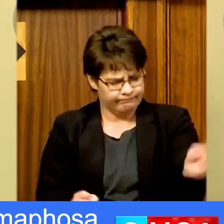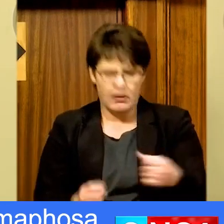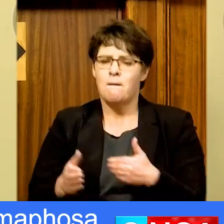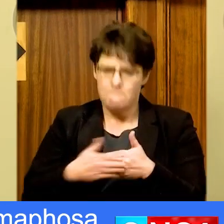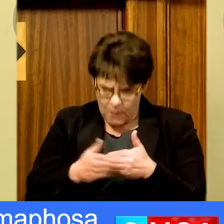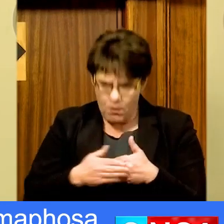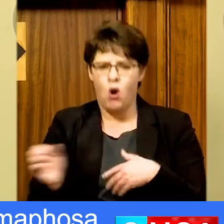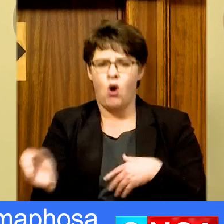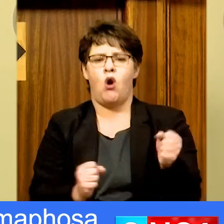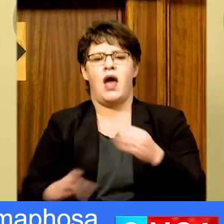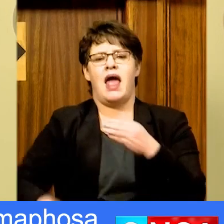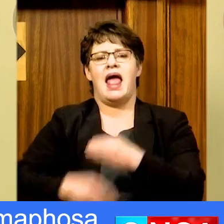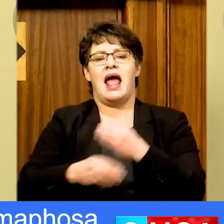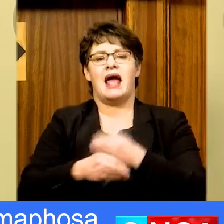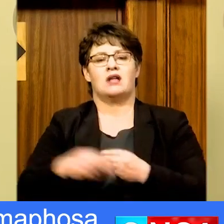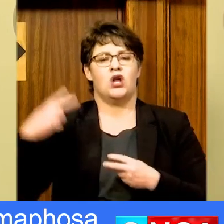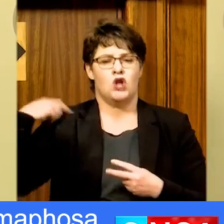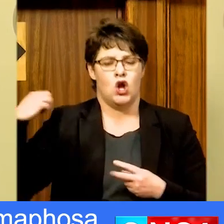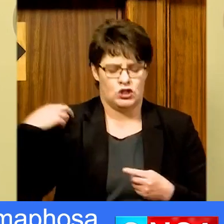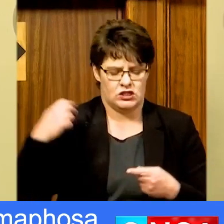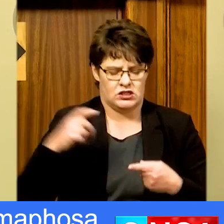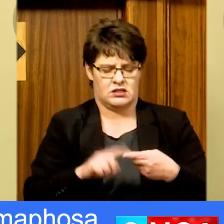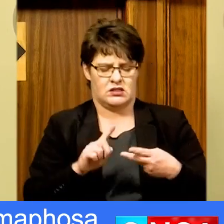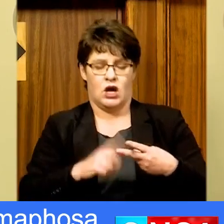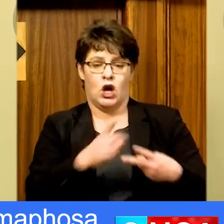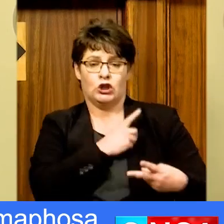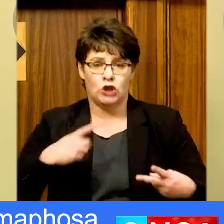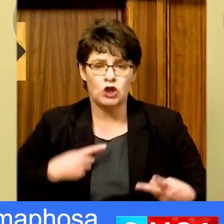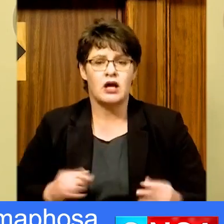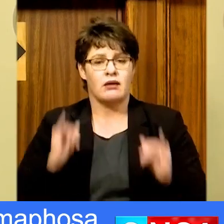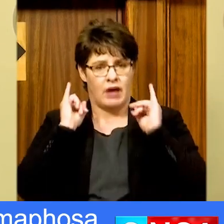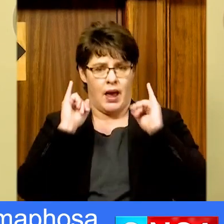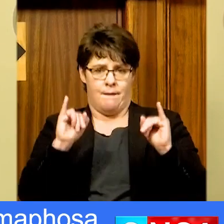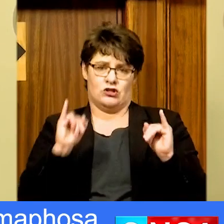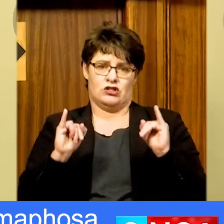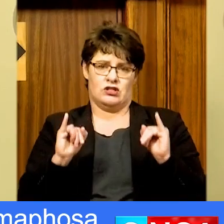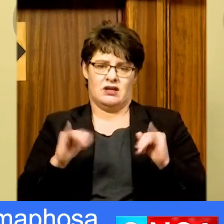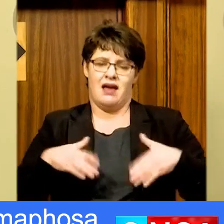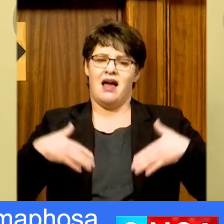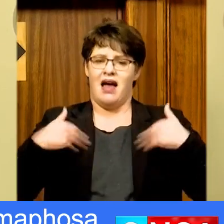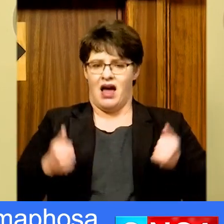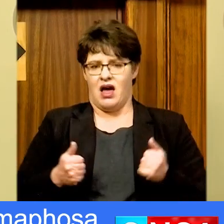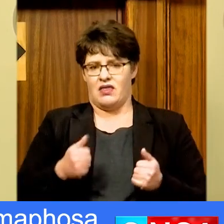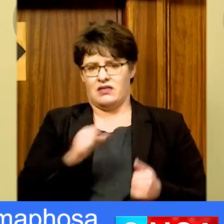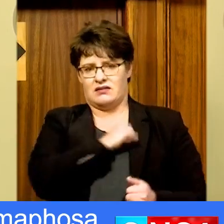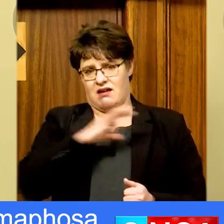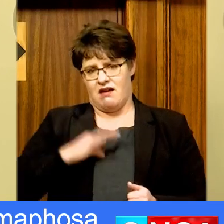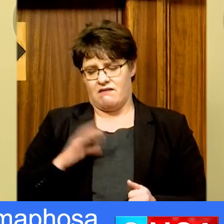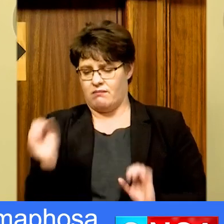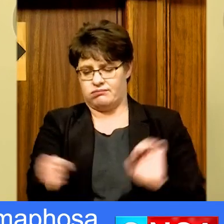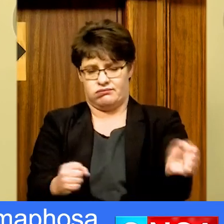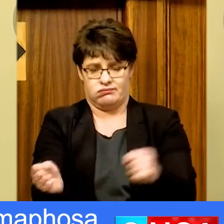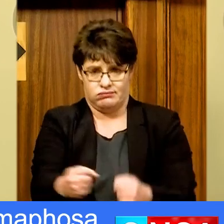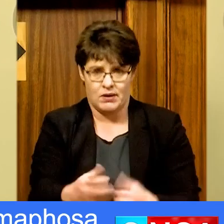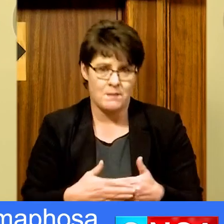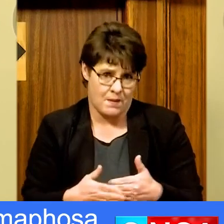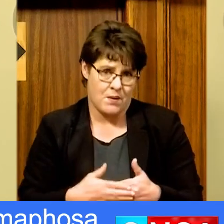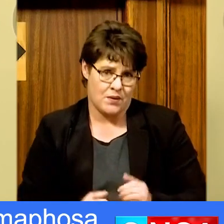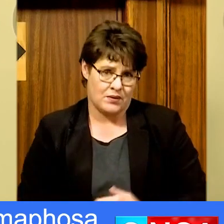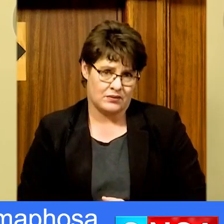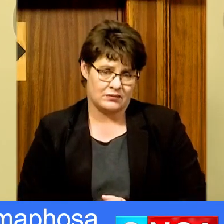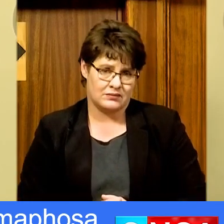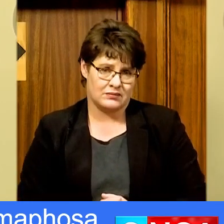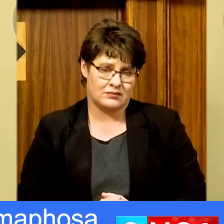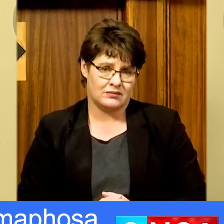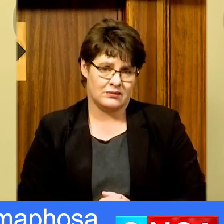recruit additional nurses, doctors, and emergency health personnel. We, however, still have a